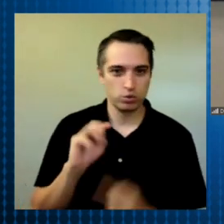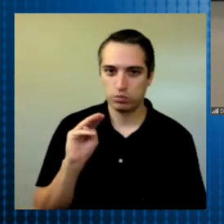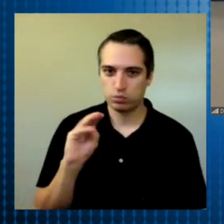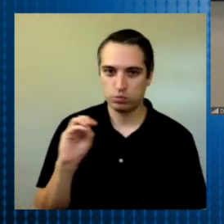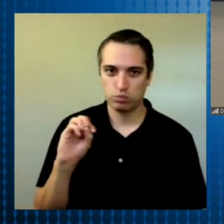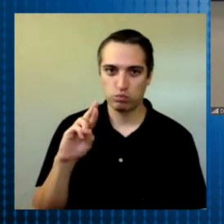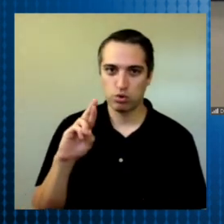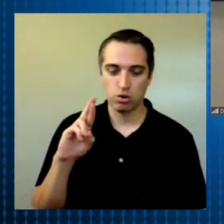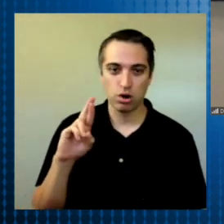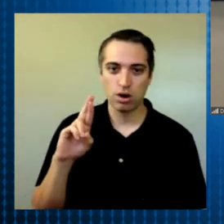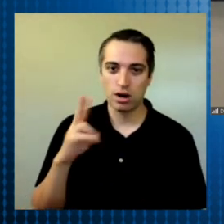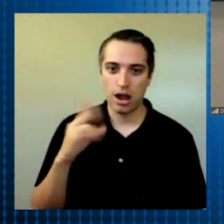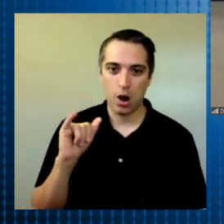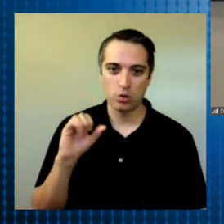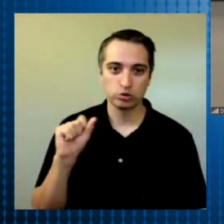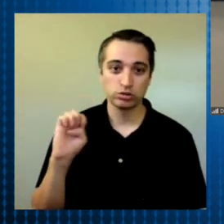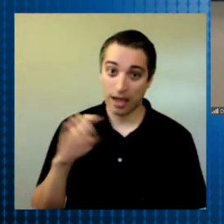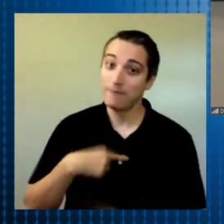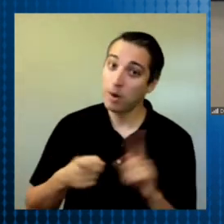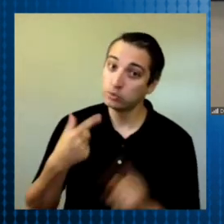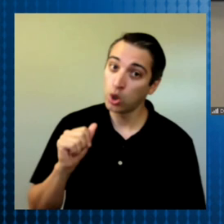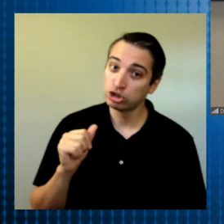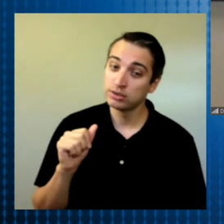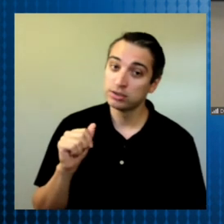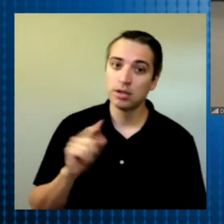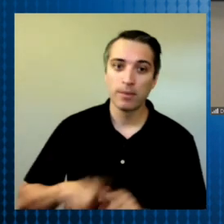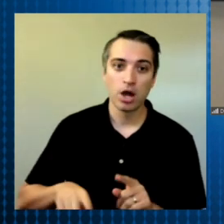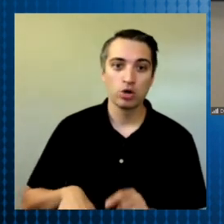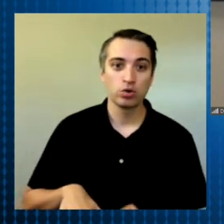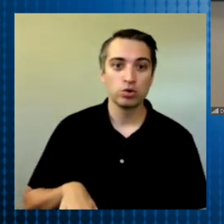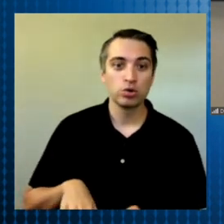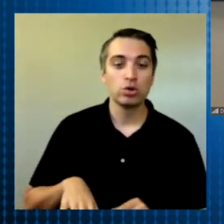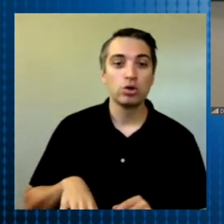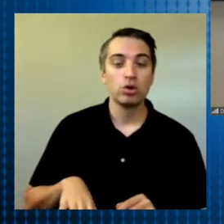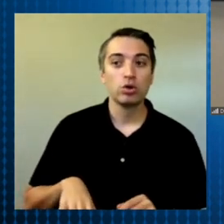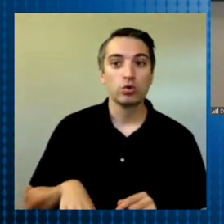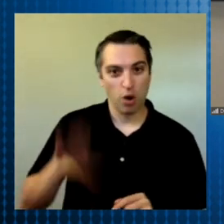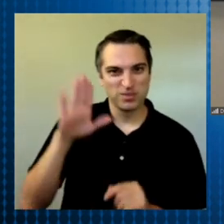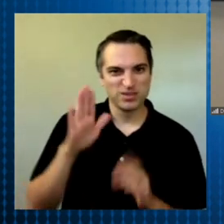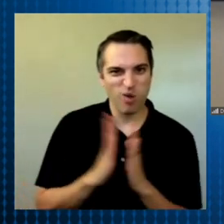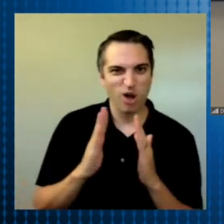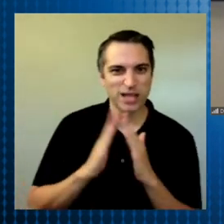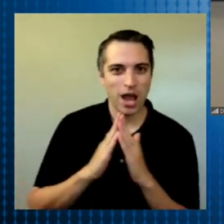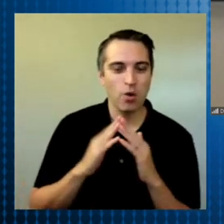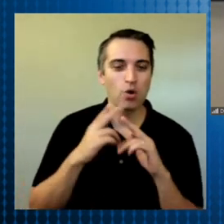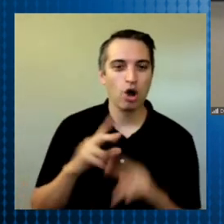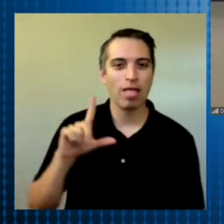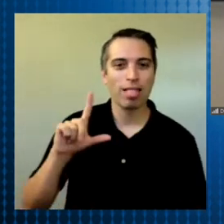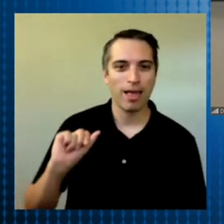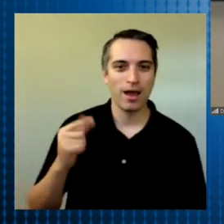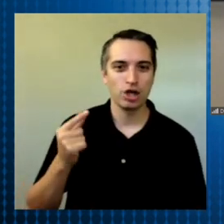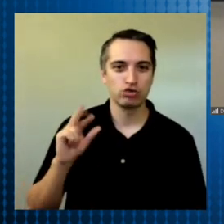from Georgia. I didn't go to Morehouse. But growing up in this little town called LaGrange, every little black boy was